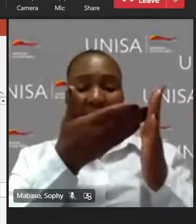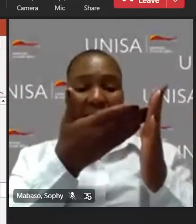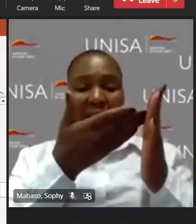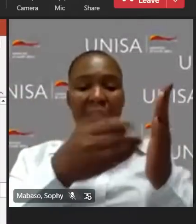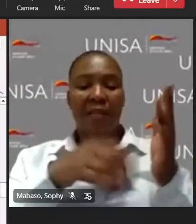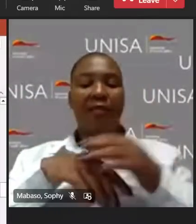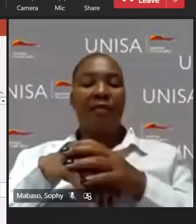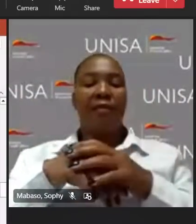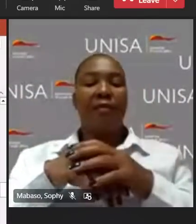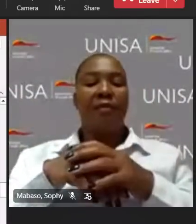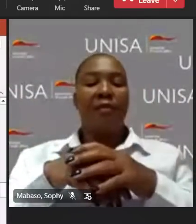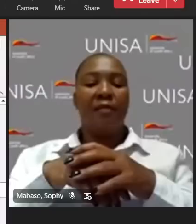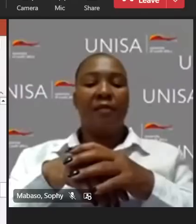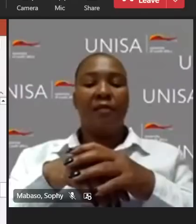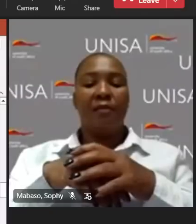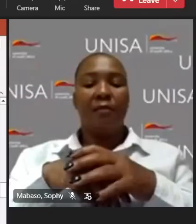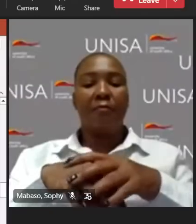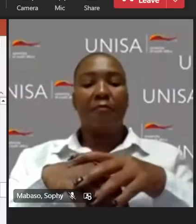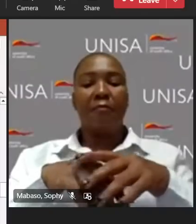we expect the payment